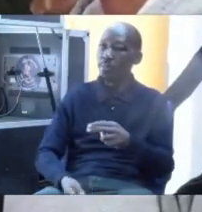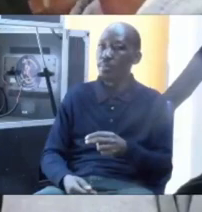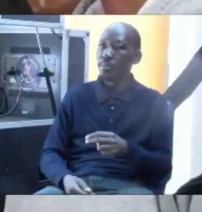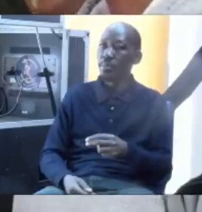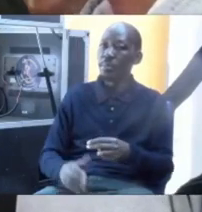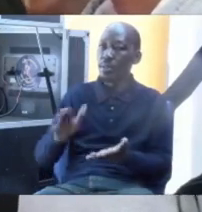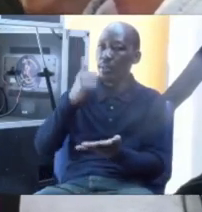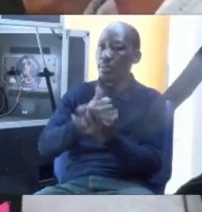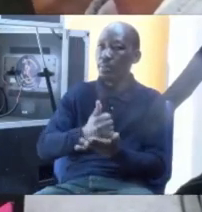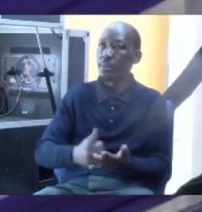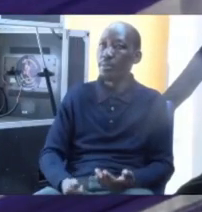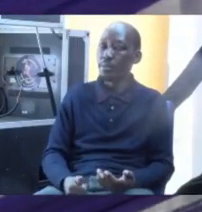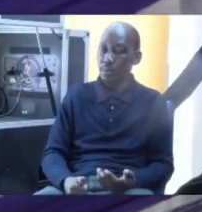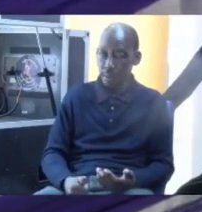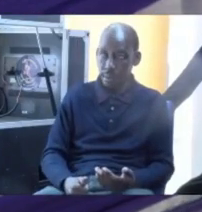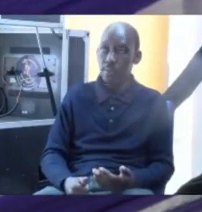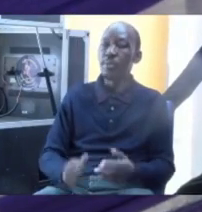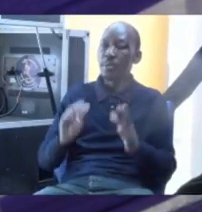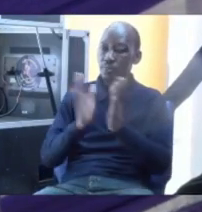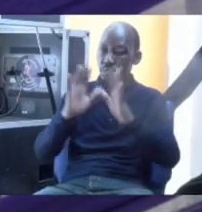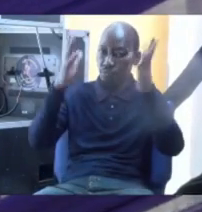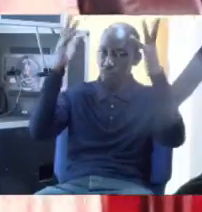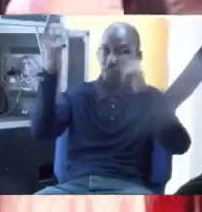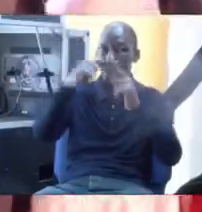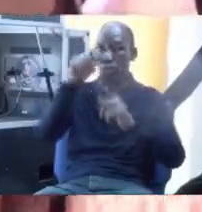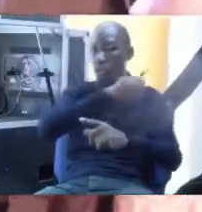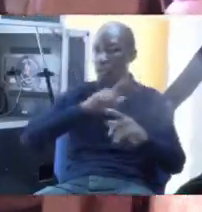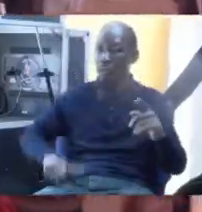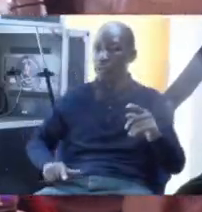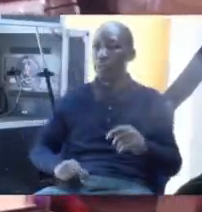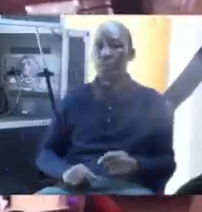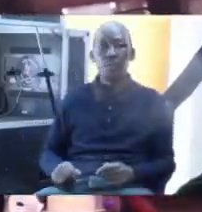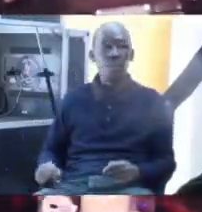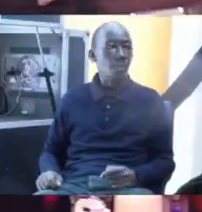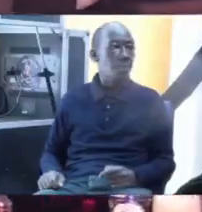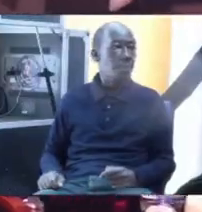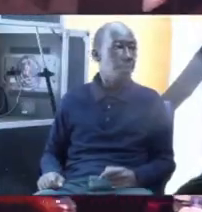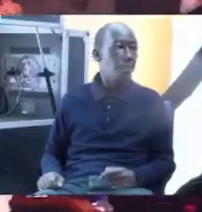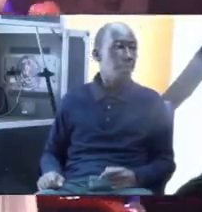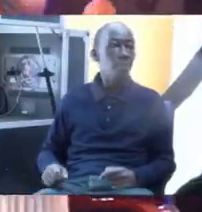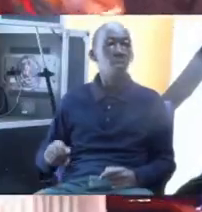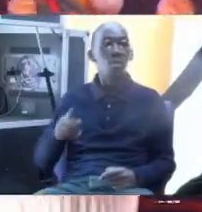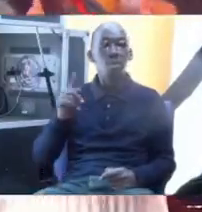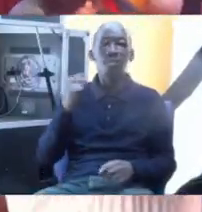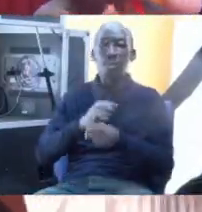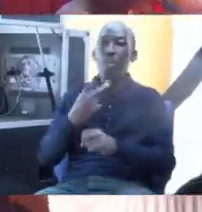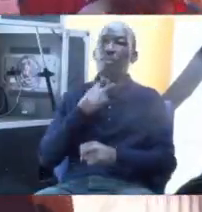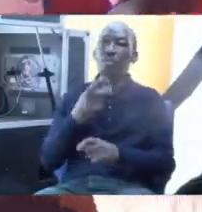In Jesus' name. Amen. Makofi na shangwe kwa Bwana. Bwana shangwe. Make a joyful noise to the